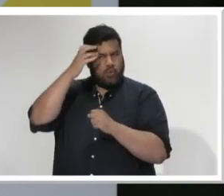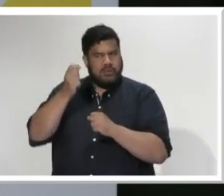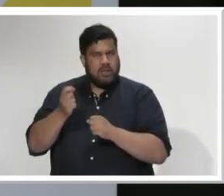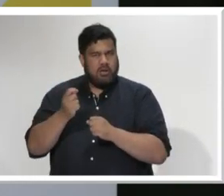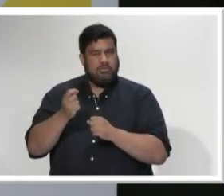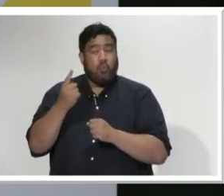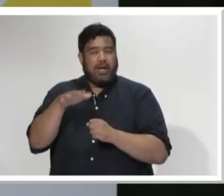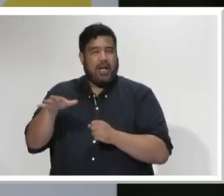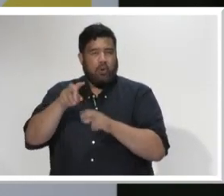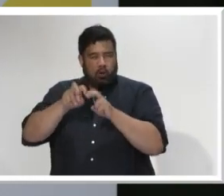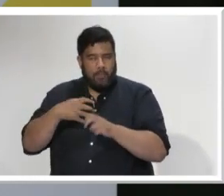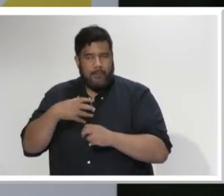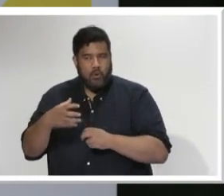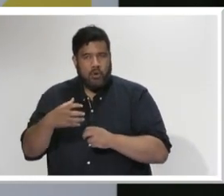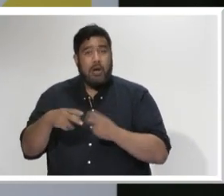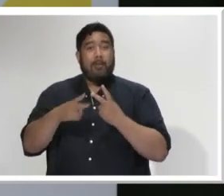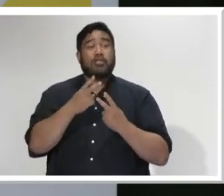the country where this will happen.